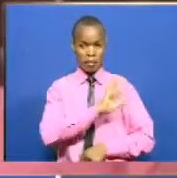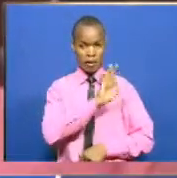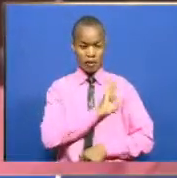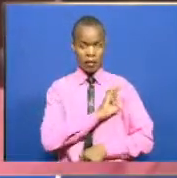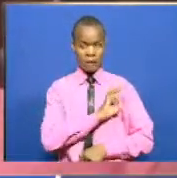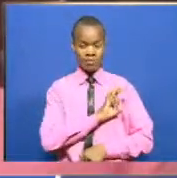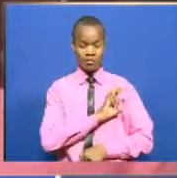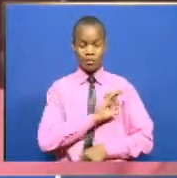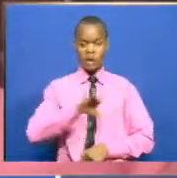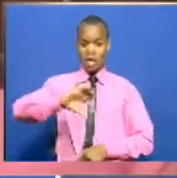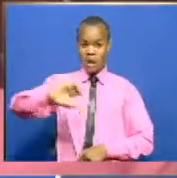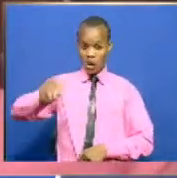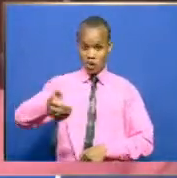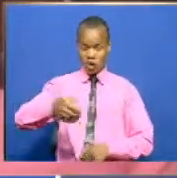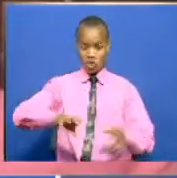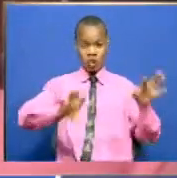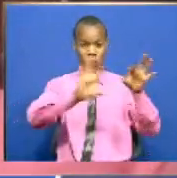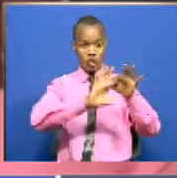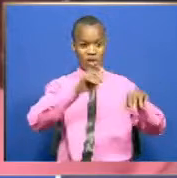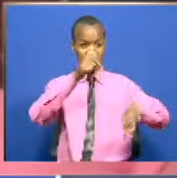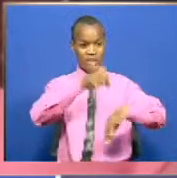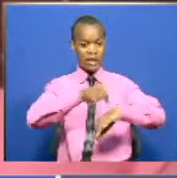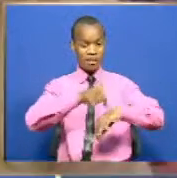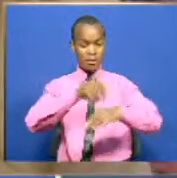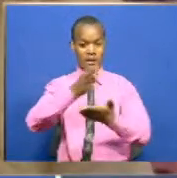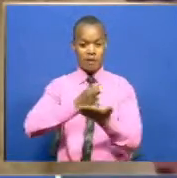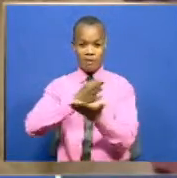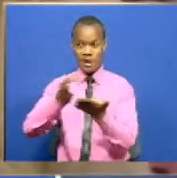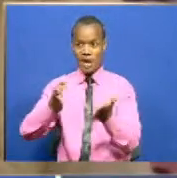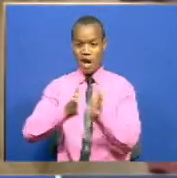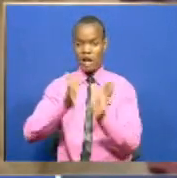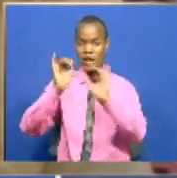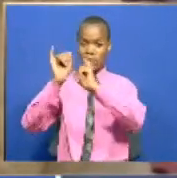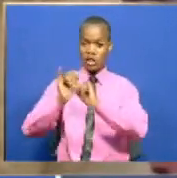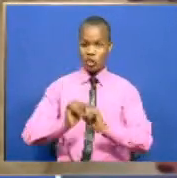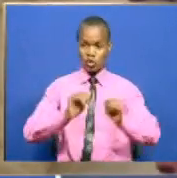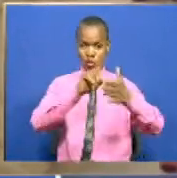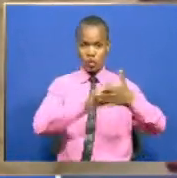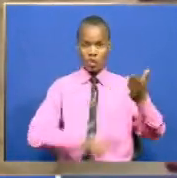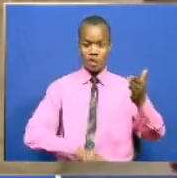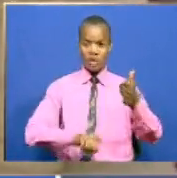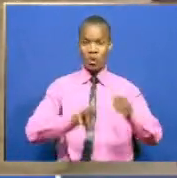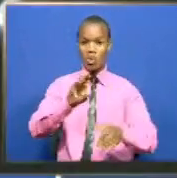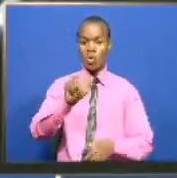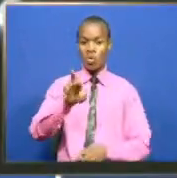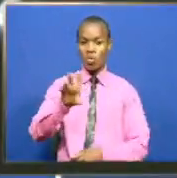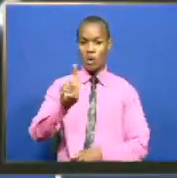including the channeling of more funds to the grassroots and the introduction of a Ward Development Fund.